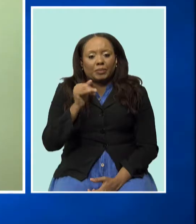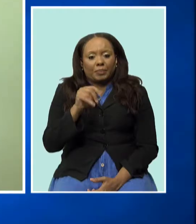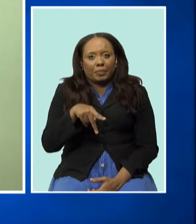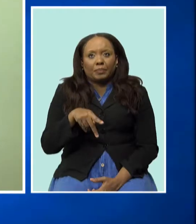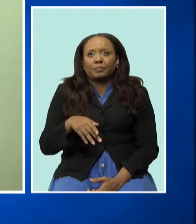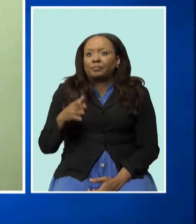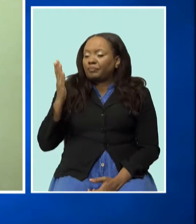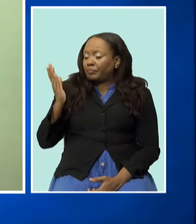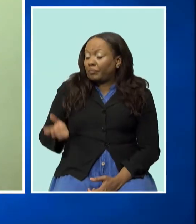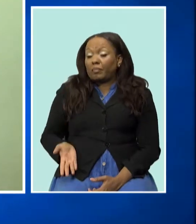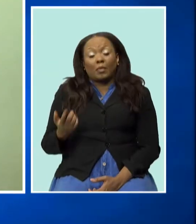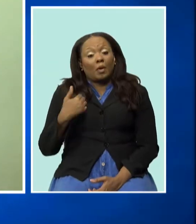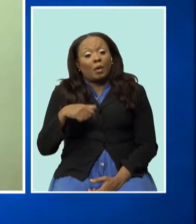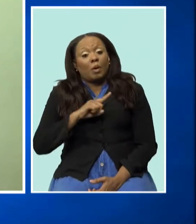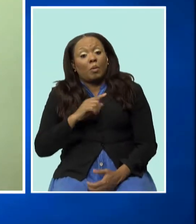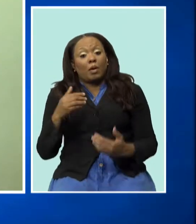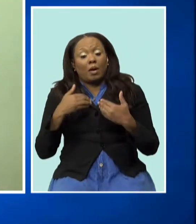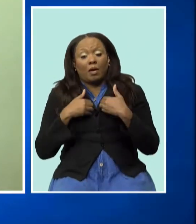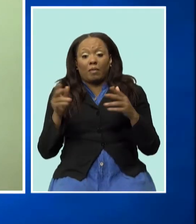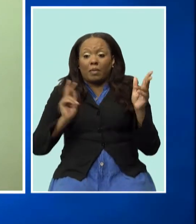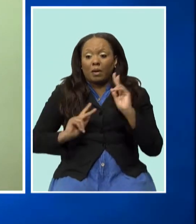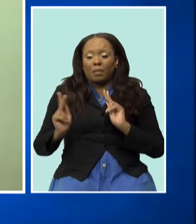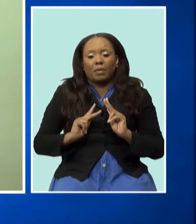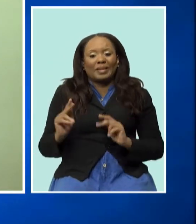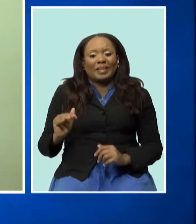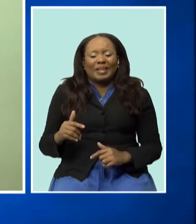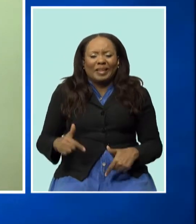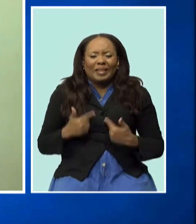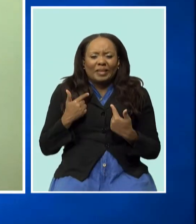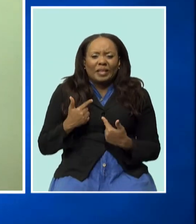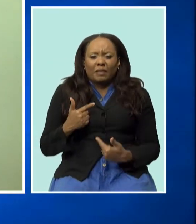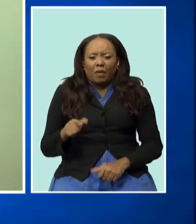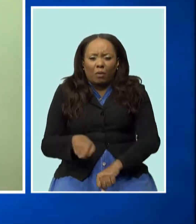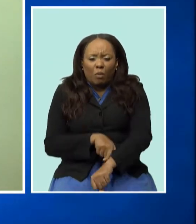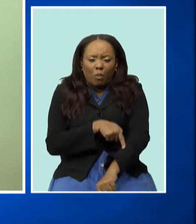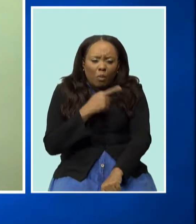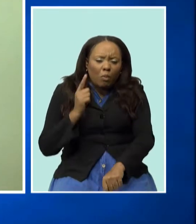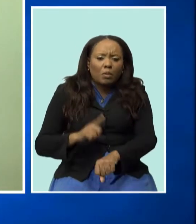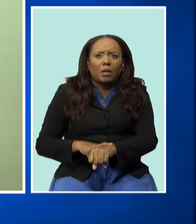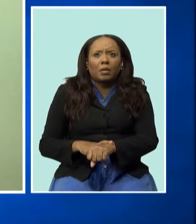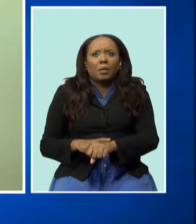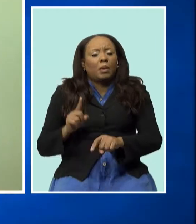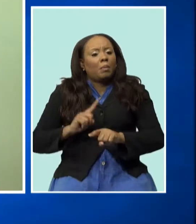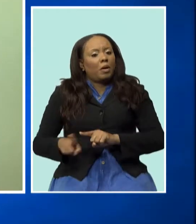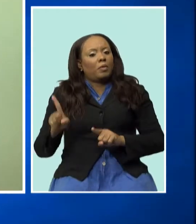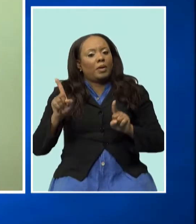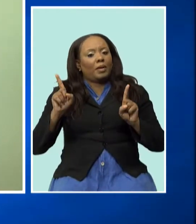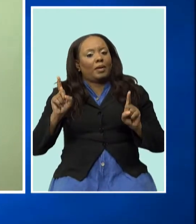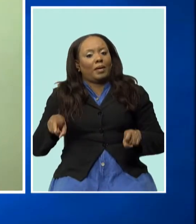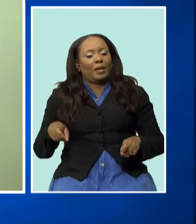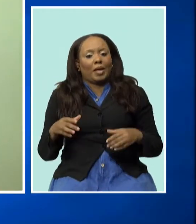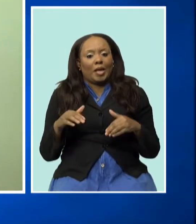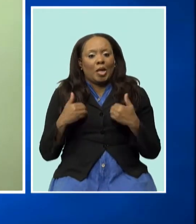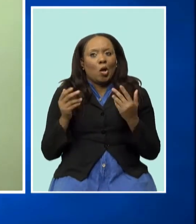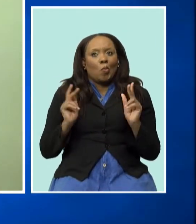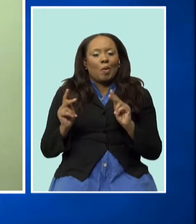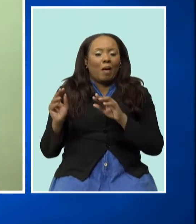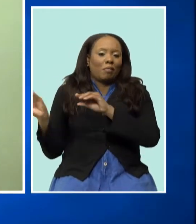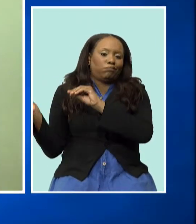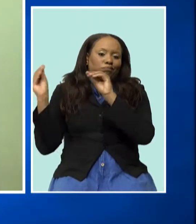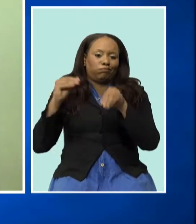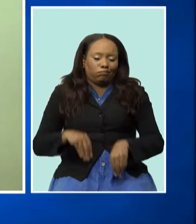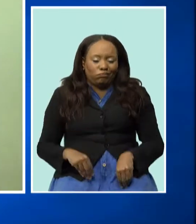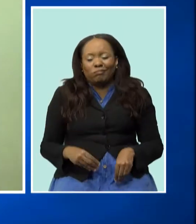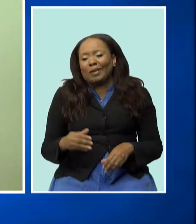population and that we need inward migration to bring into Barbados young people in their economically